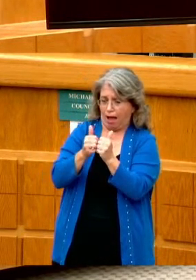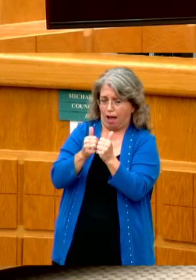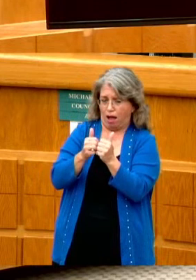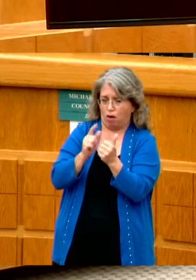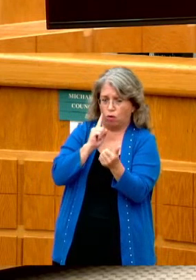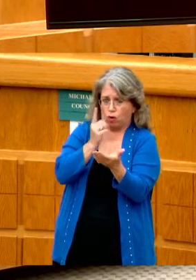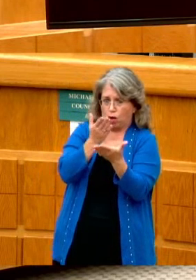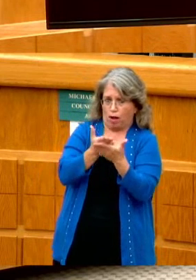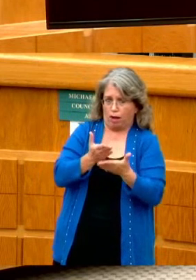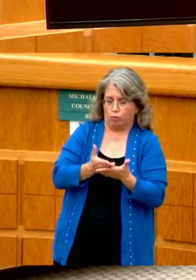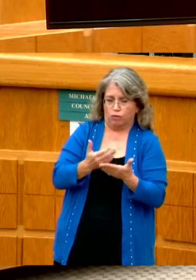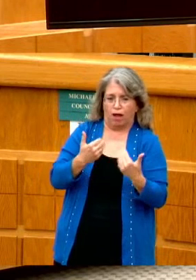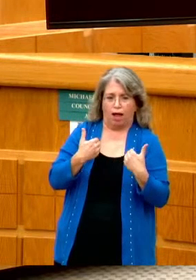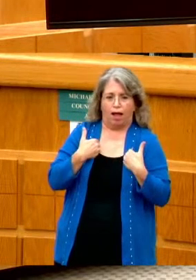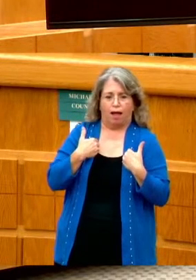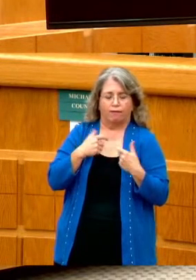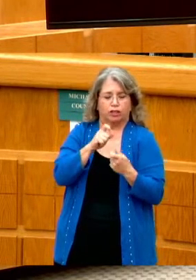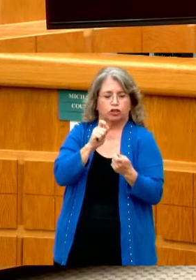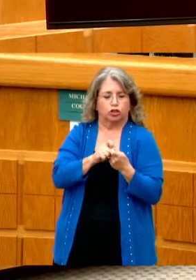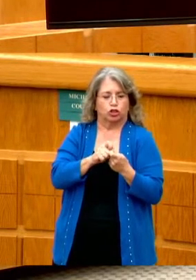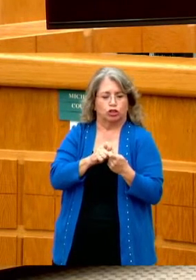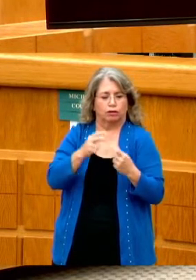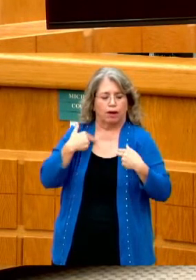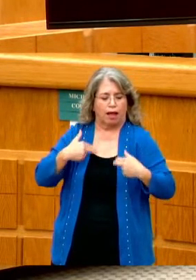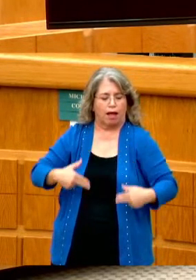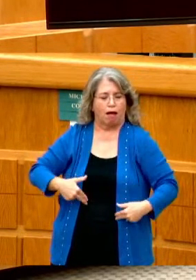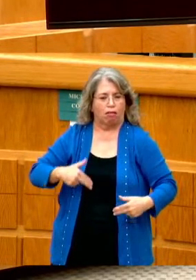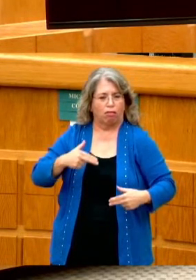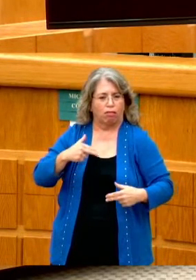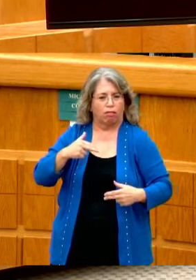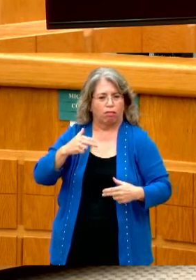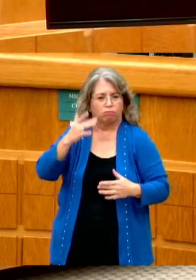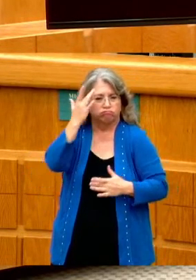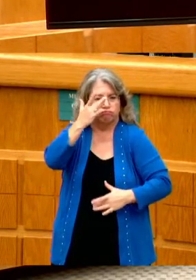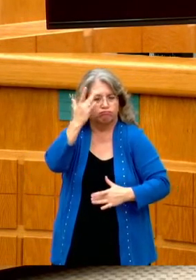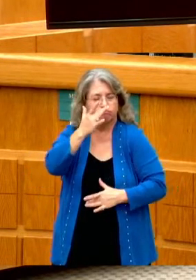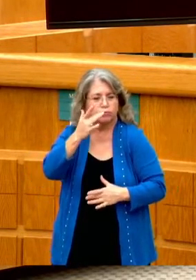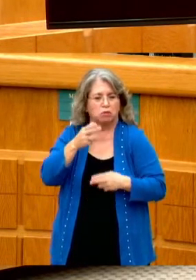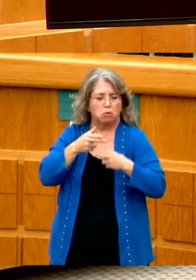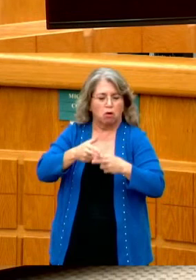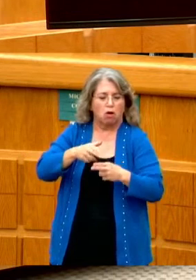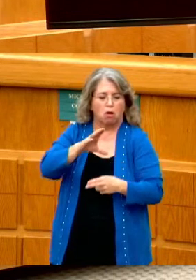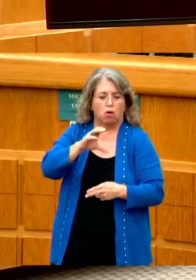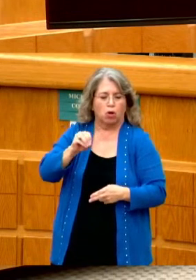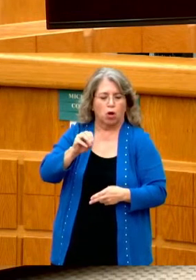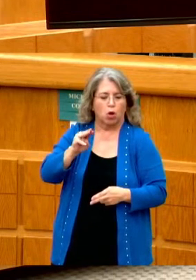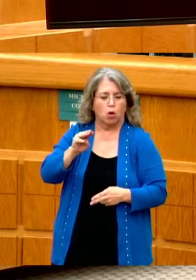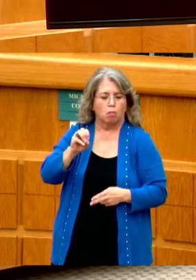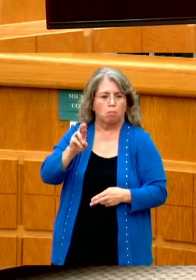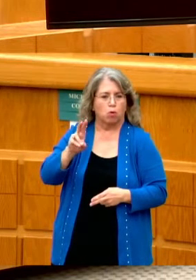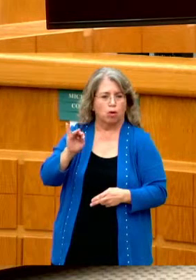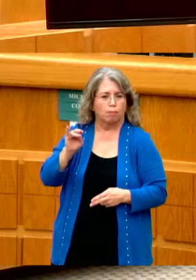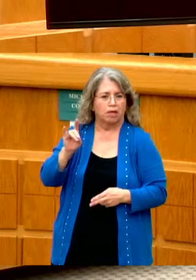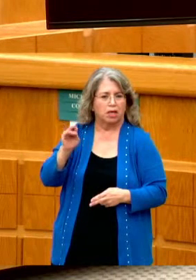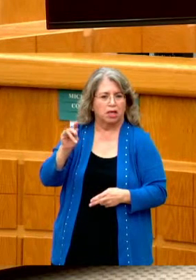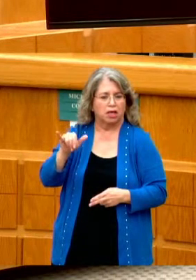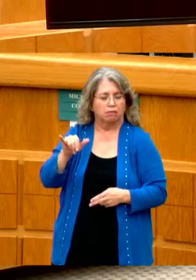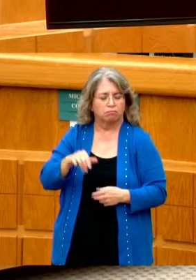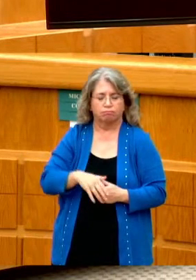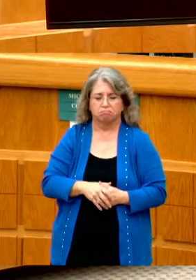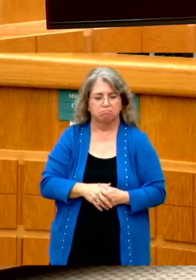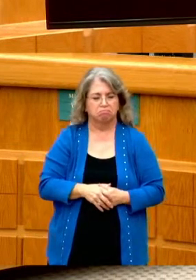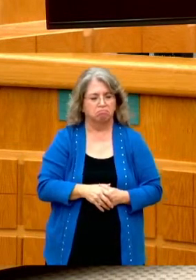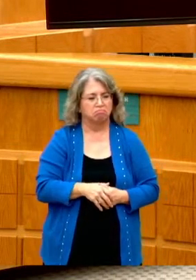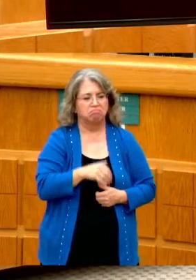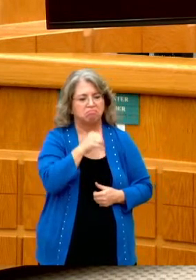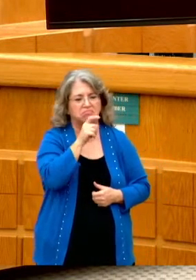chronic medical conditions that you call comorbidities? You do not have to prove that. The health district believes that